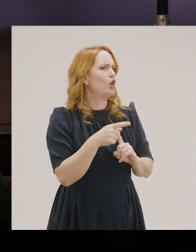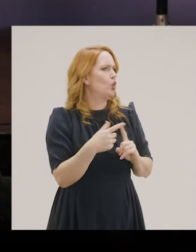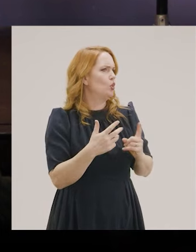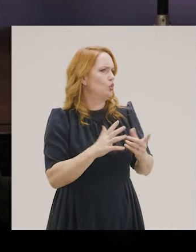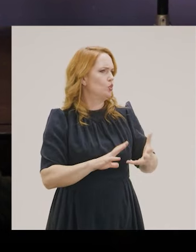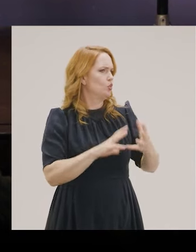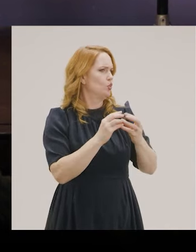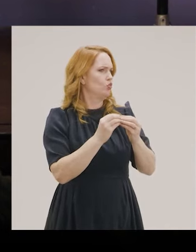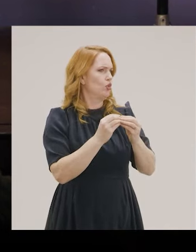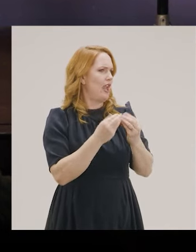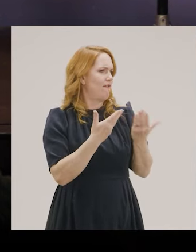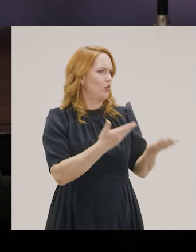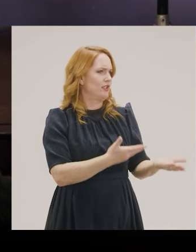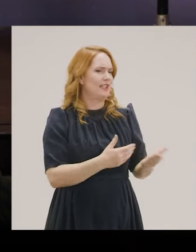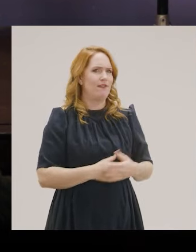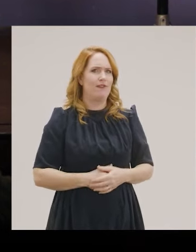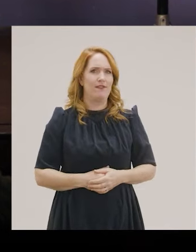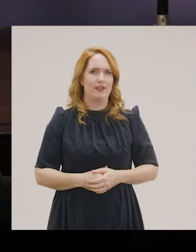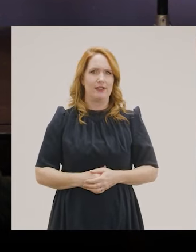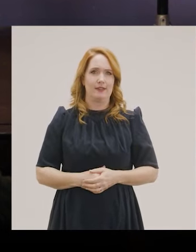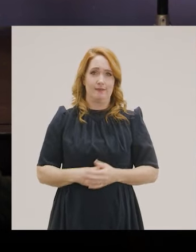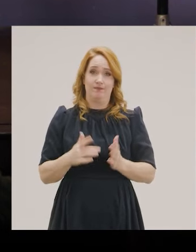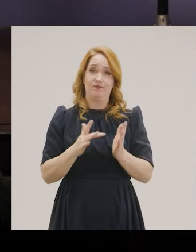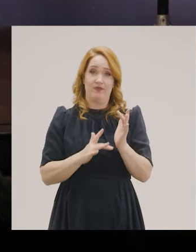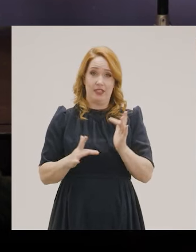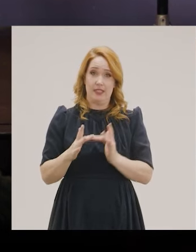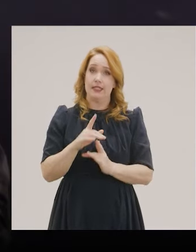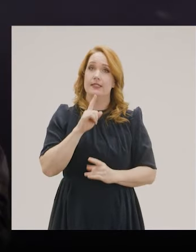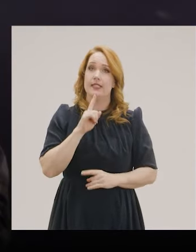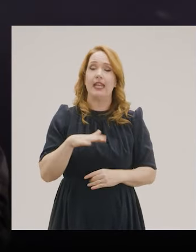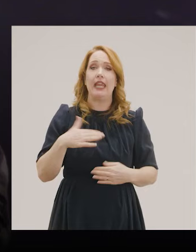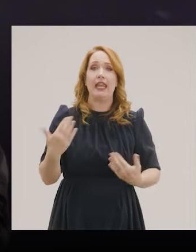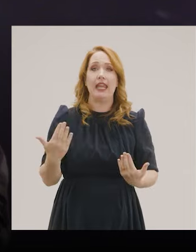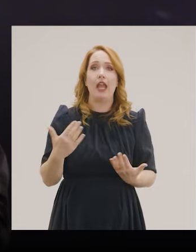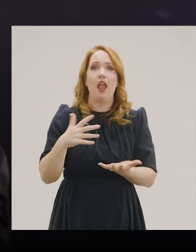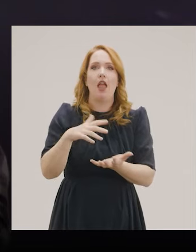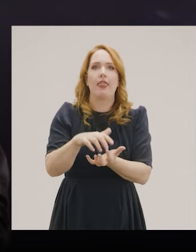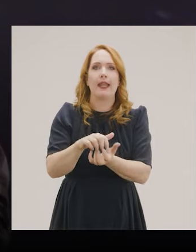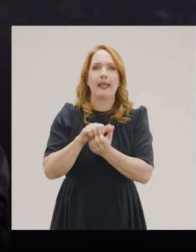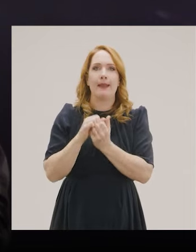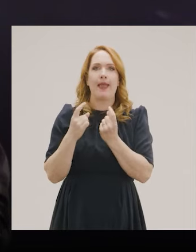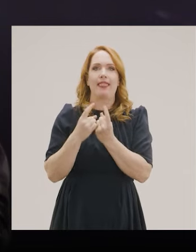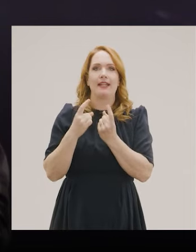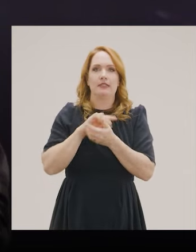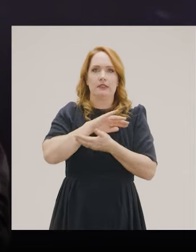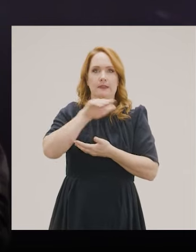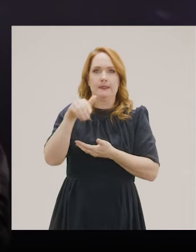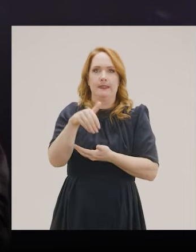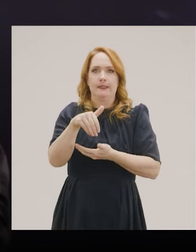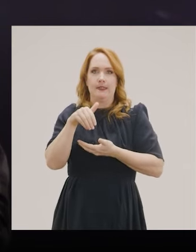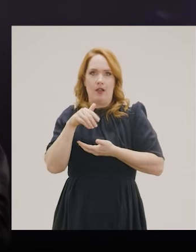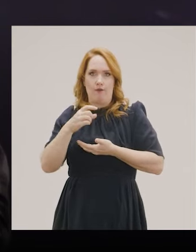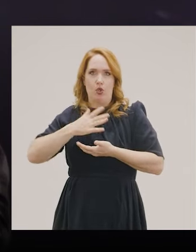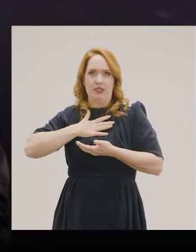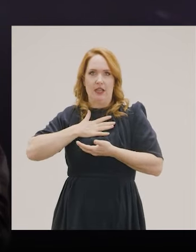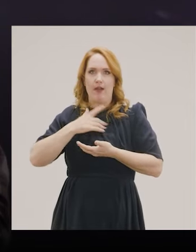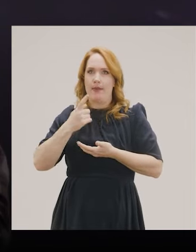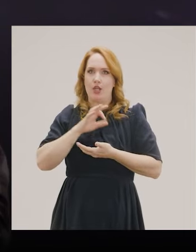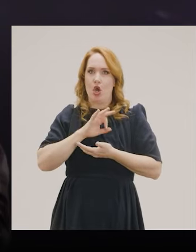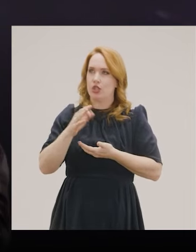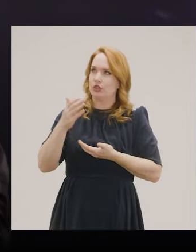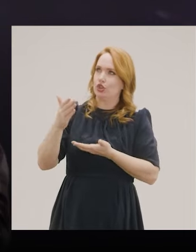demanded from you. Then who will get what you prepared for yourself? And this is how it will be," says Jesus, "with anyone who stores up things